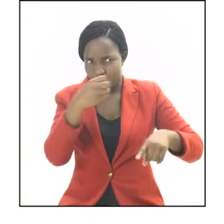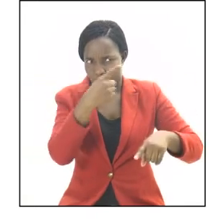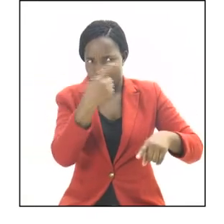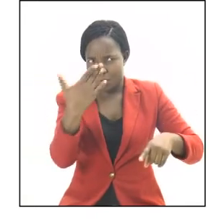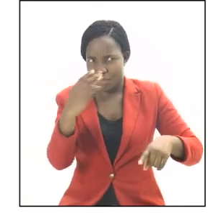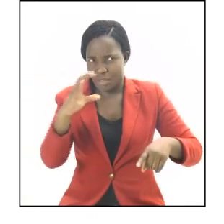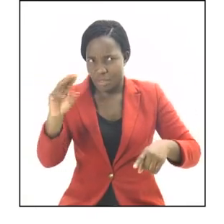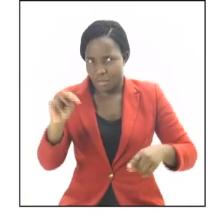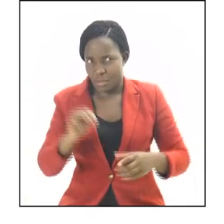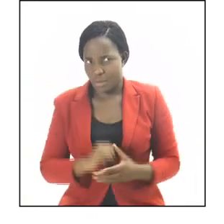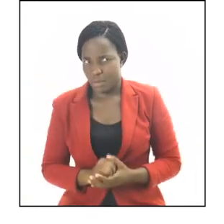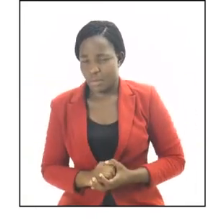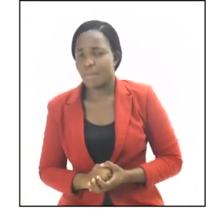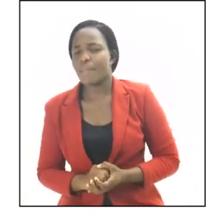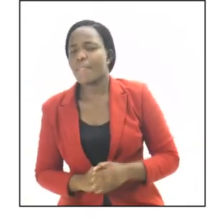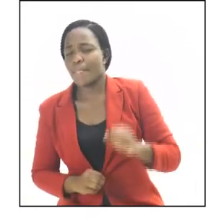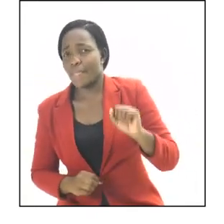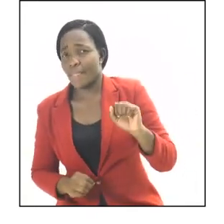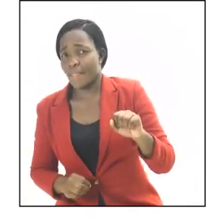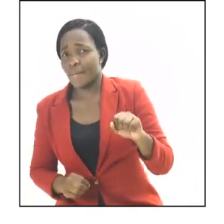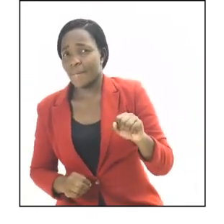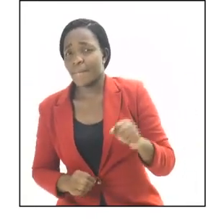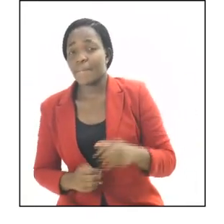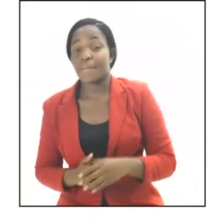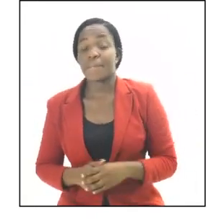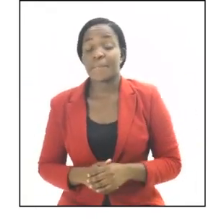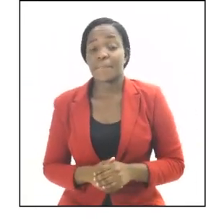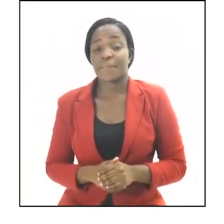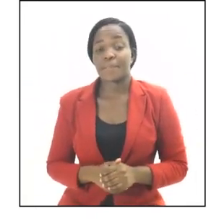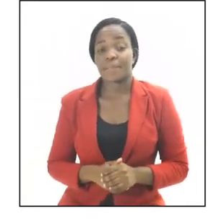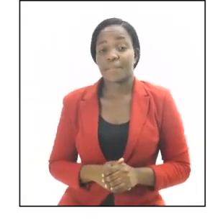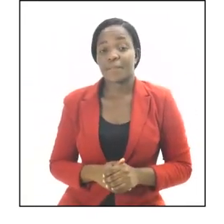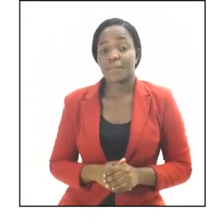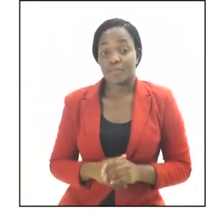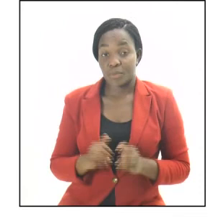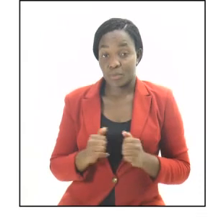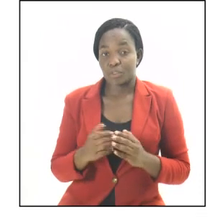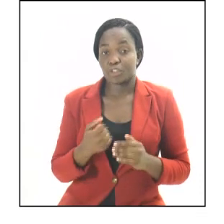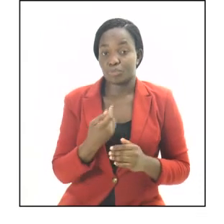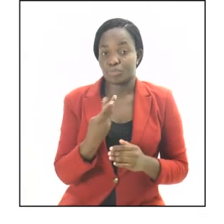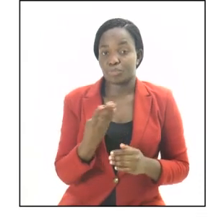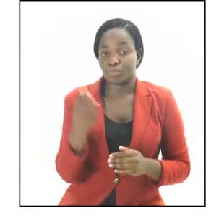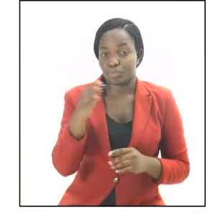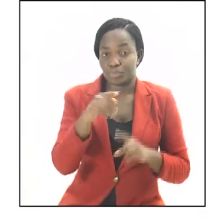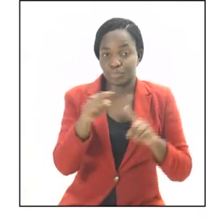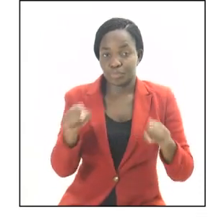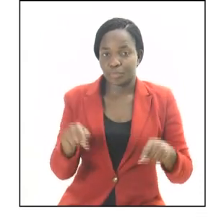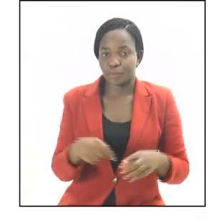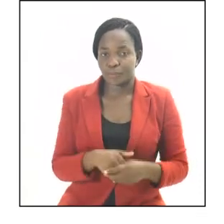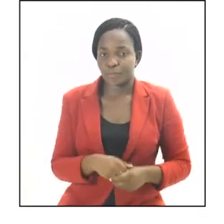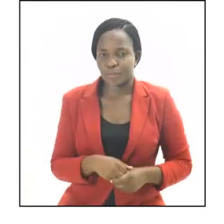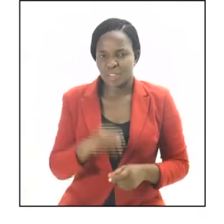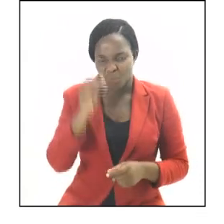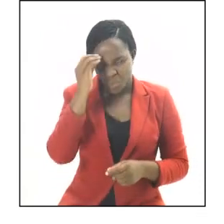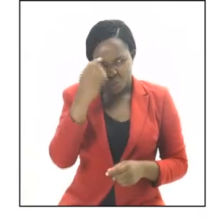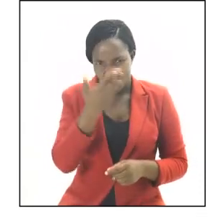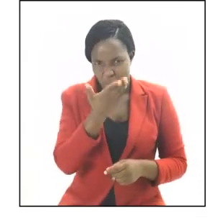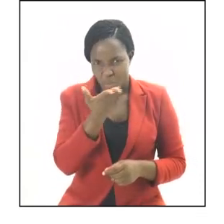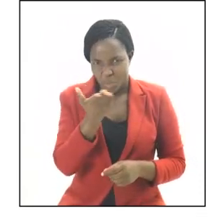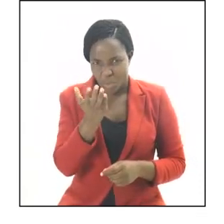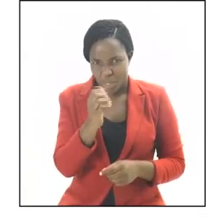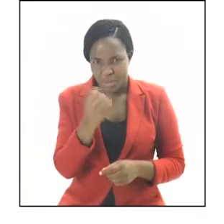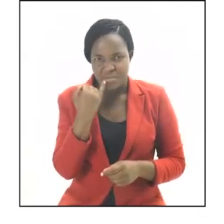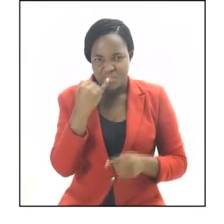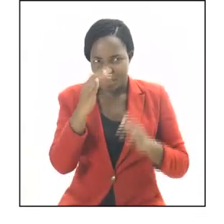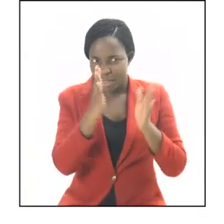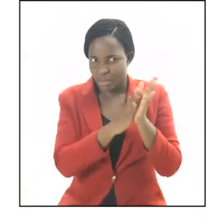centimeters. Now can we calculate the perimeter of the trapezium? Are you sure we have enough